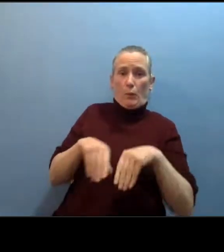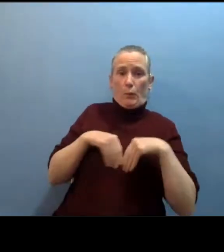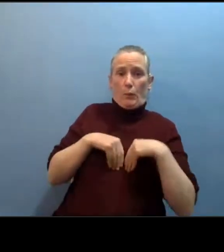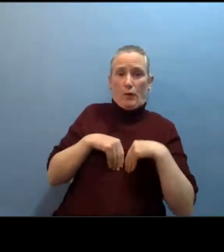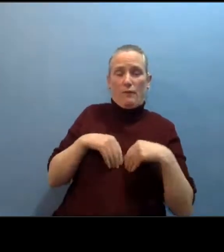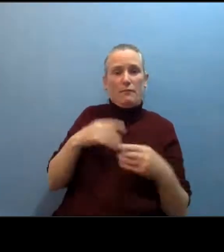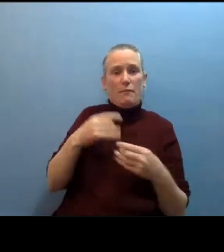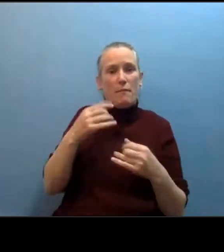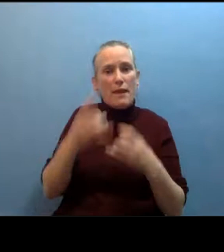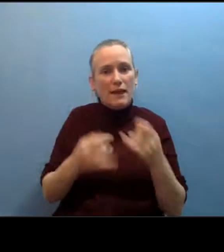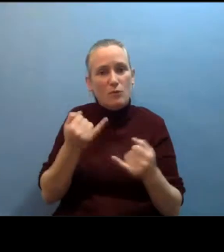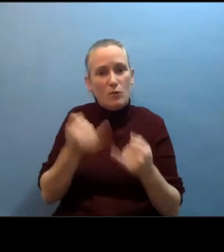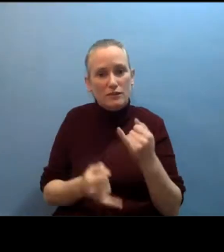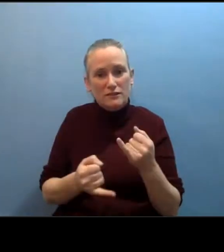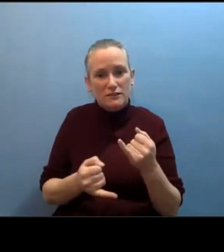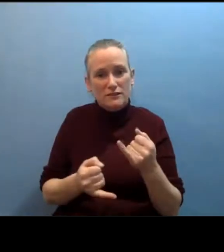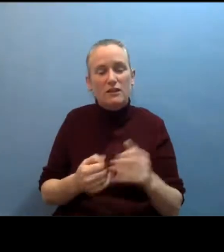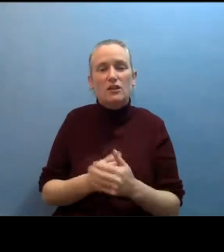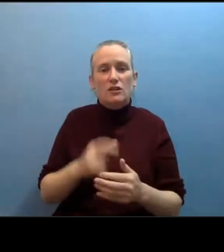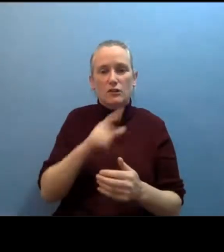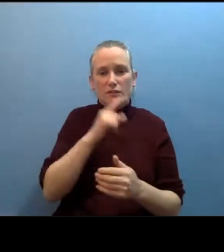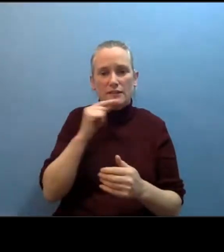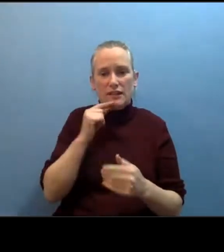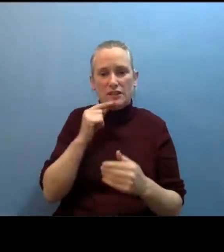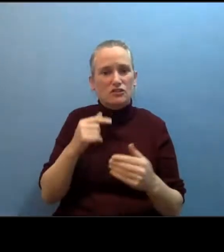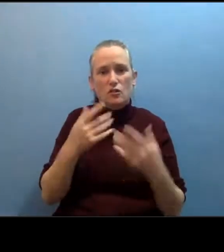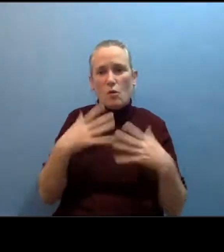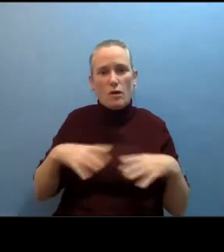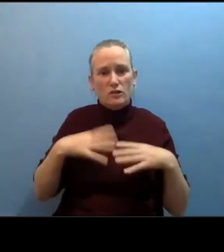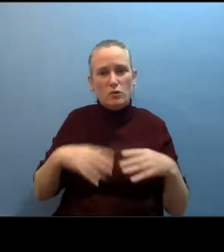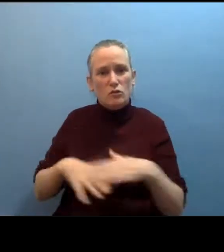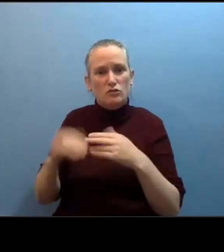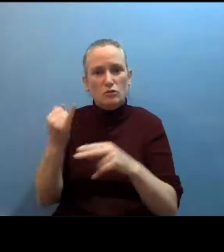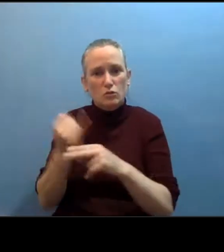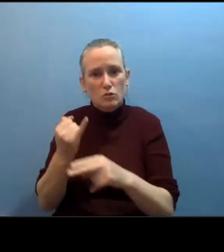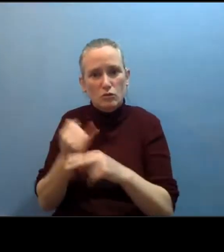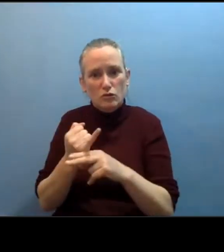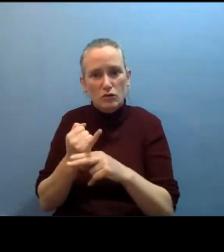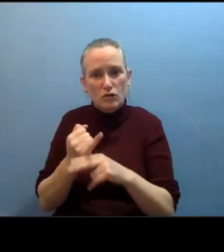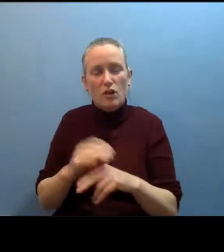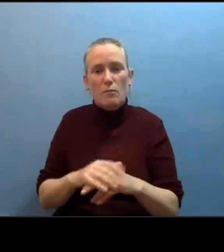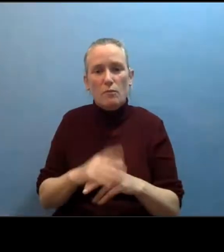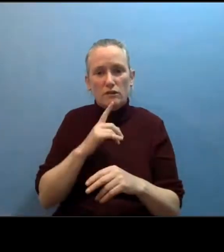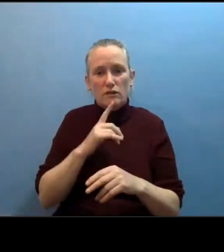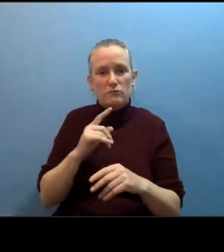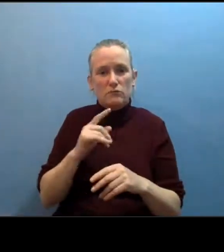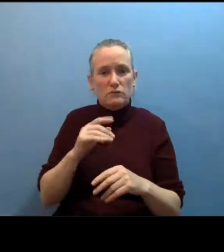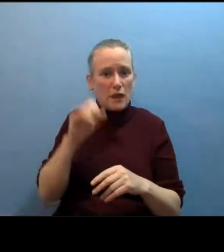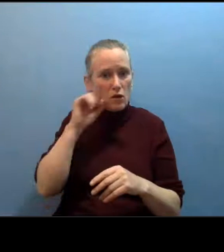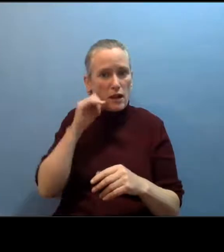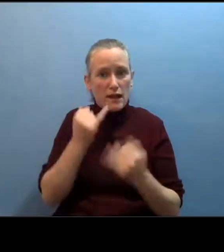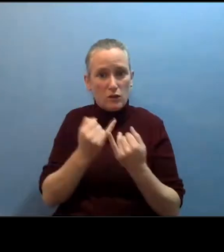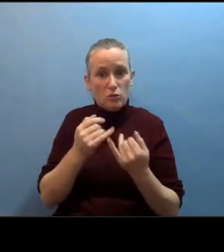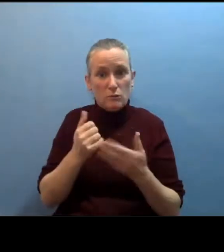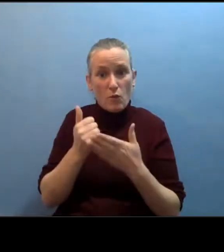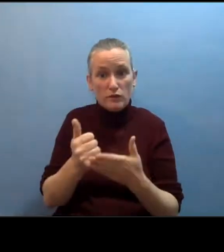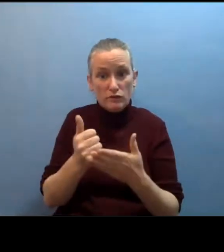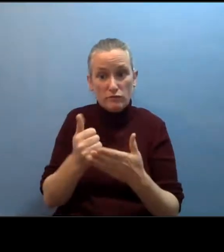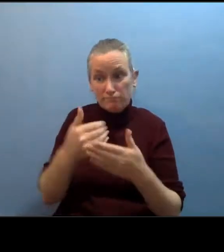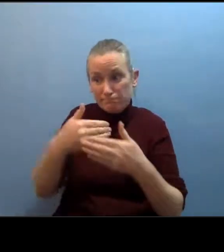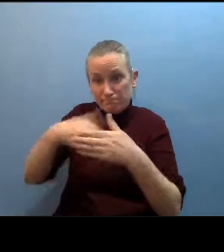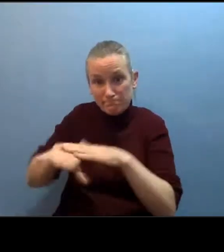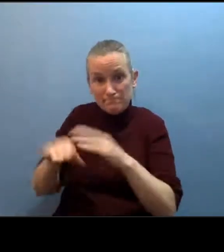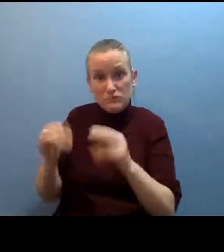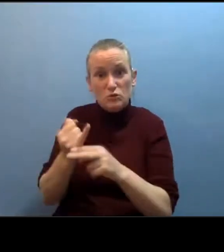going into school, but it sounds like you're supporting her in going to school and finding ways to manage in school, which is really great, because when we